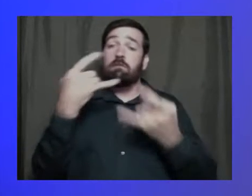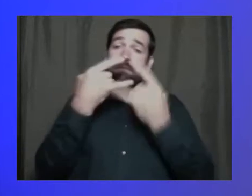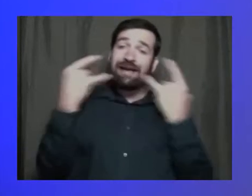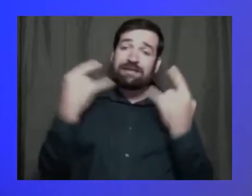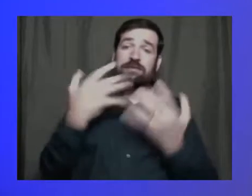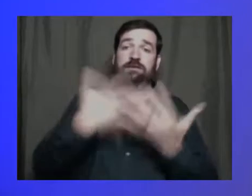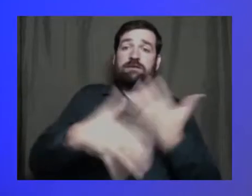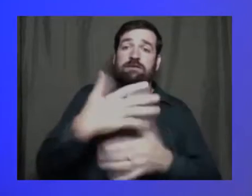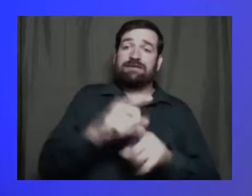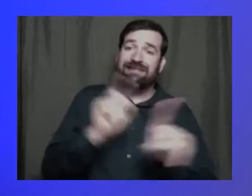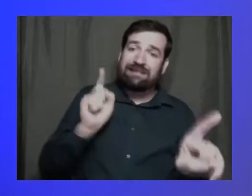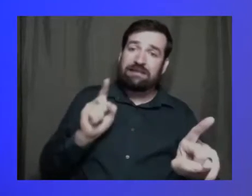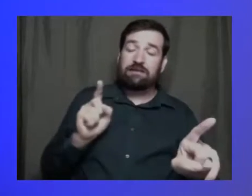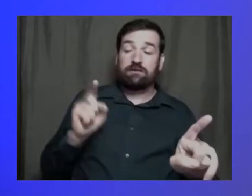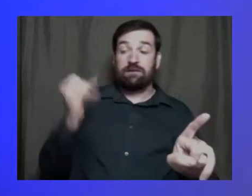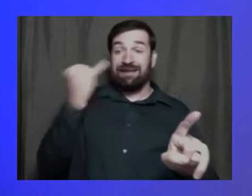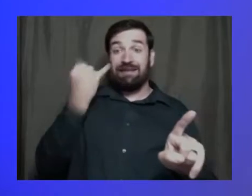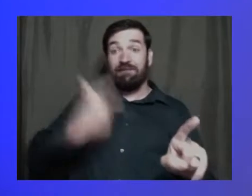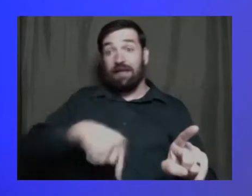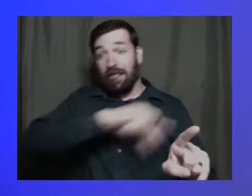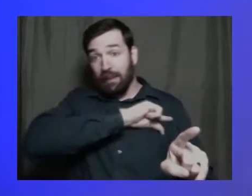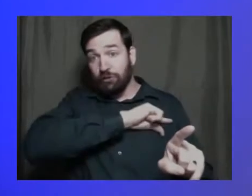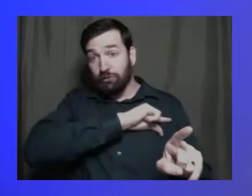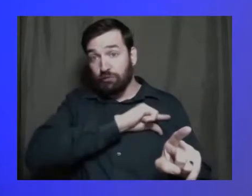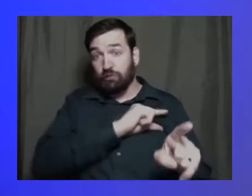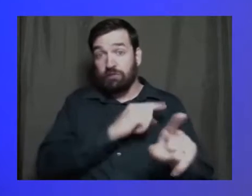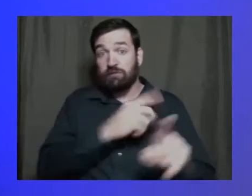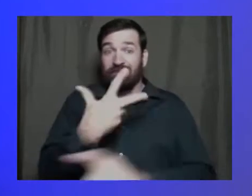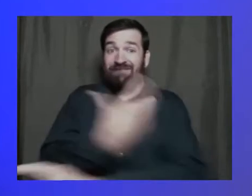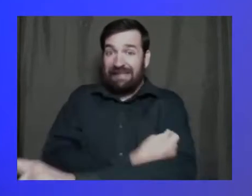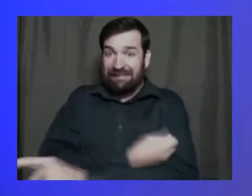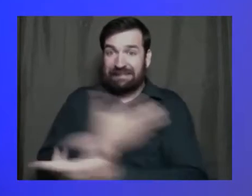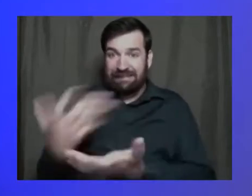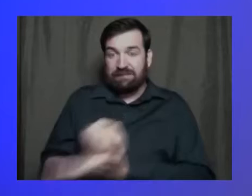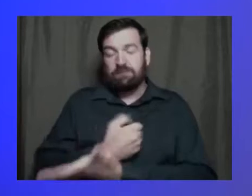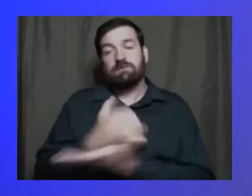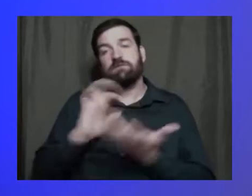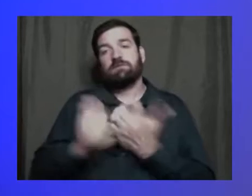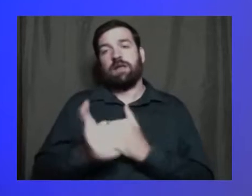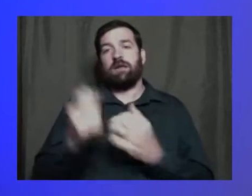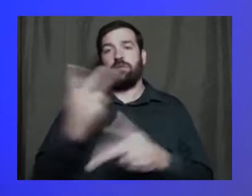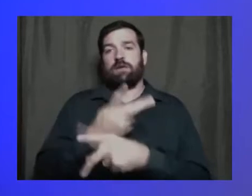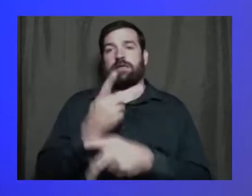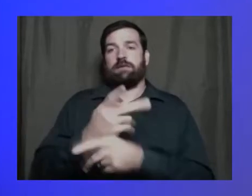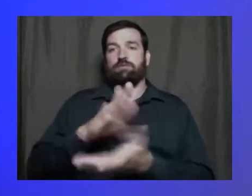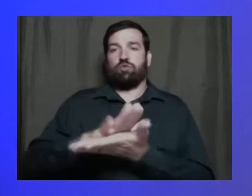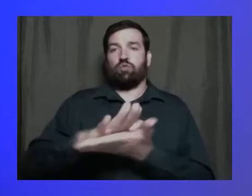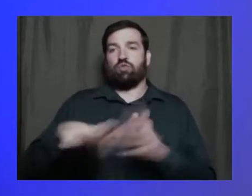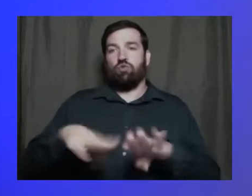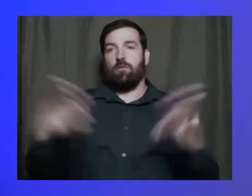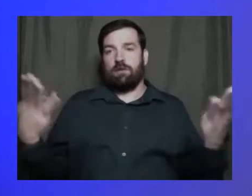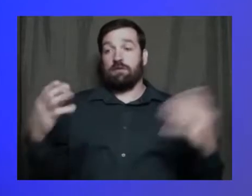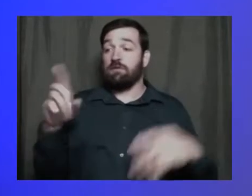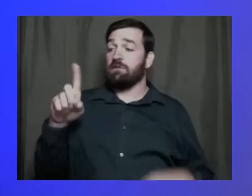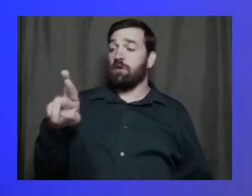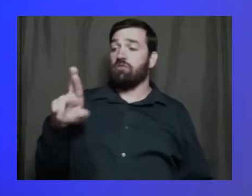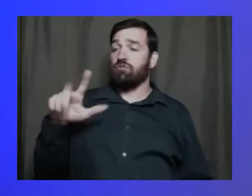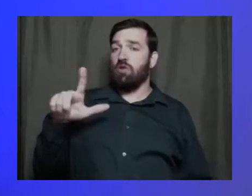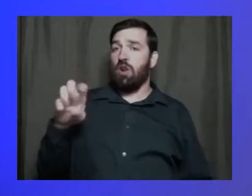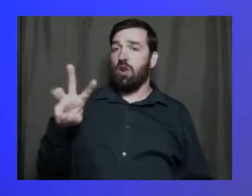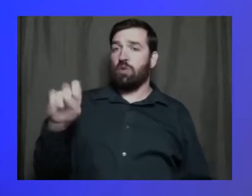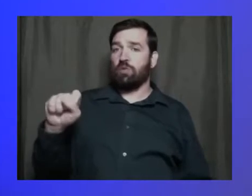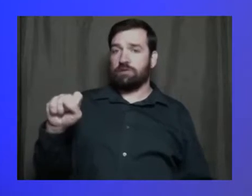people who are eligible for vaccine. This is going to be the way that we keep schools open. As Dr. Lewis said, the amount of